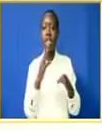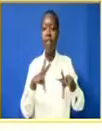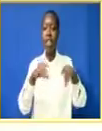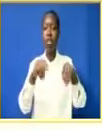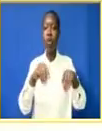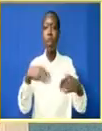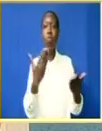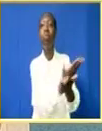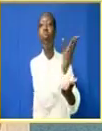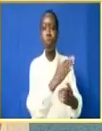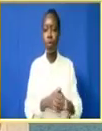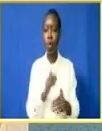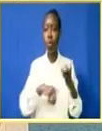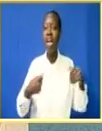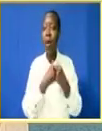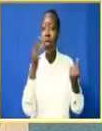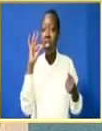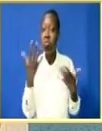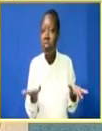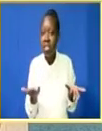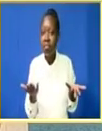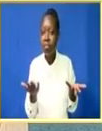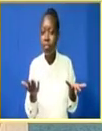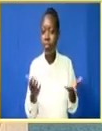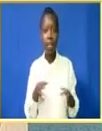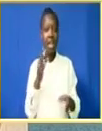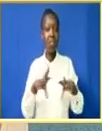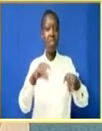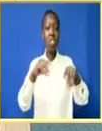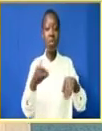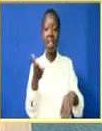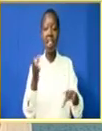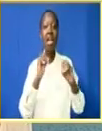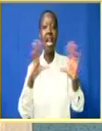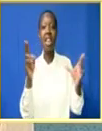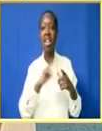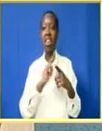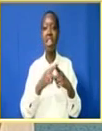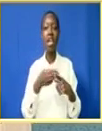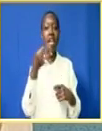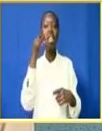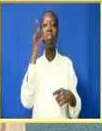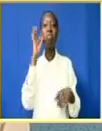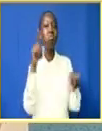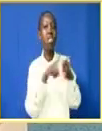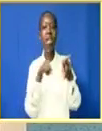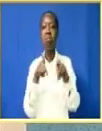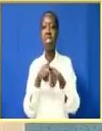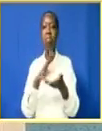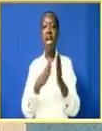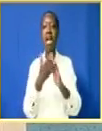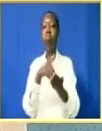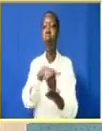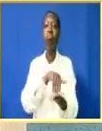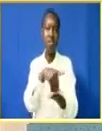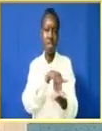away? Well, I think if the soil was gone, then definitely the passion fruit wouldn't be growing as it is because it's big. It looks good. It's